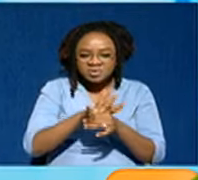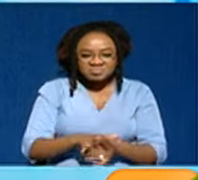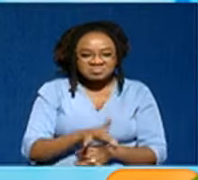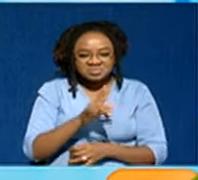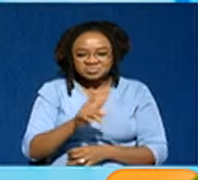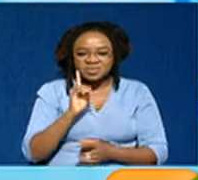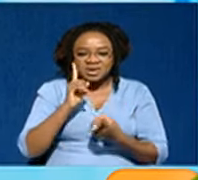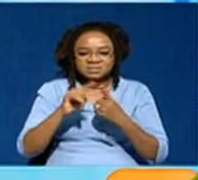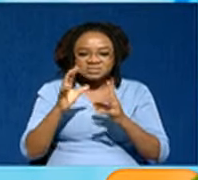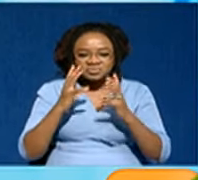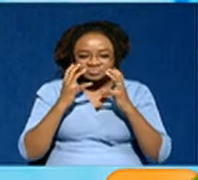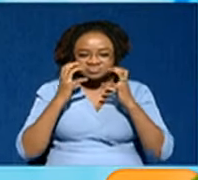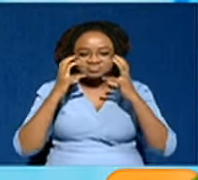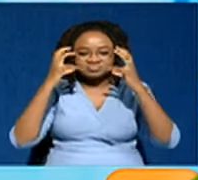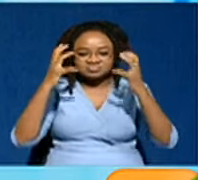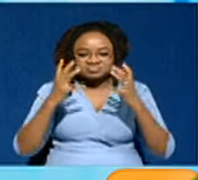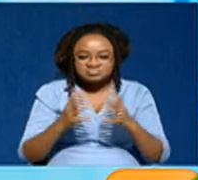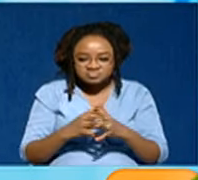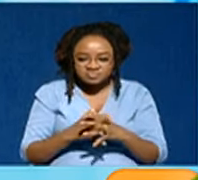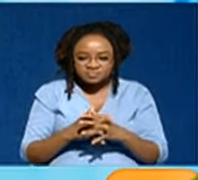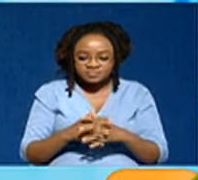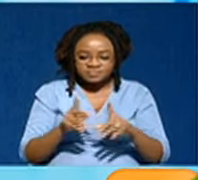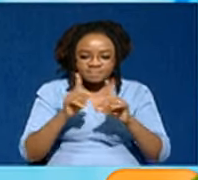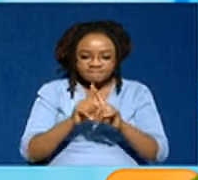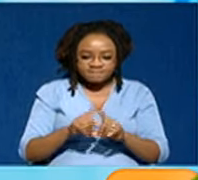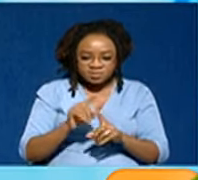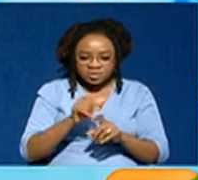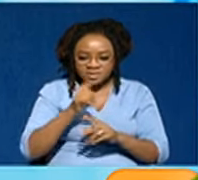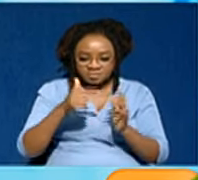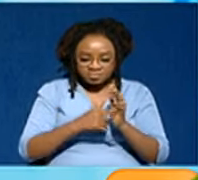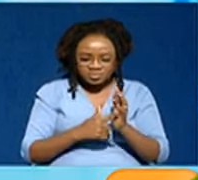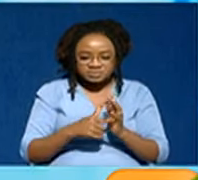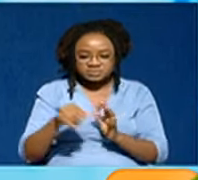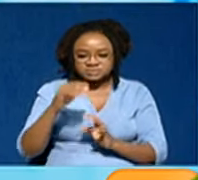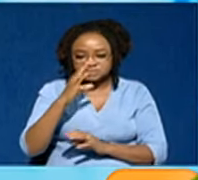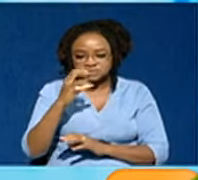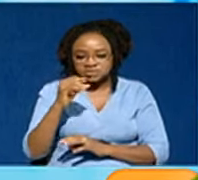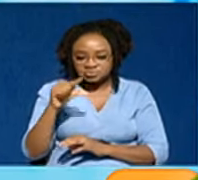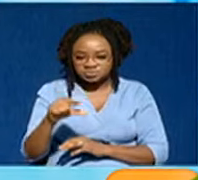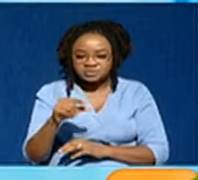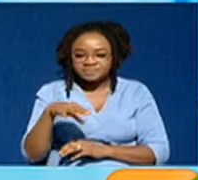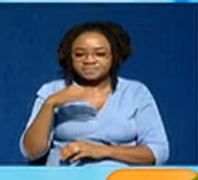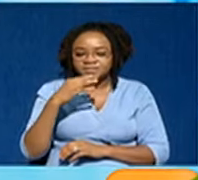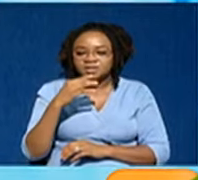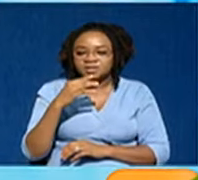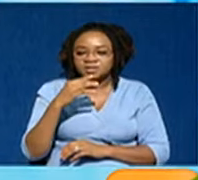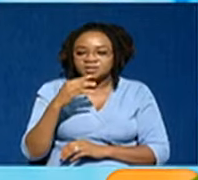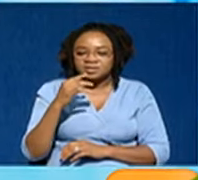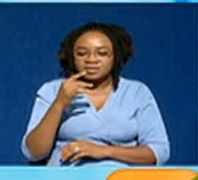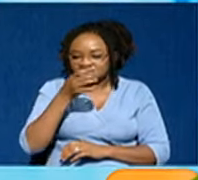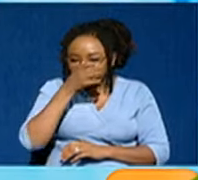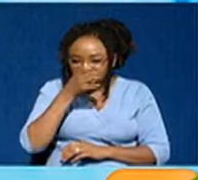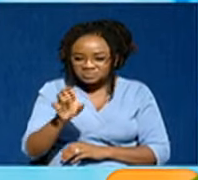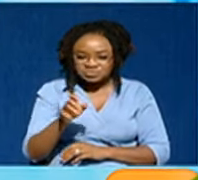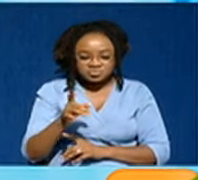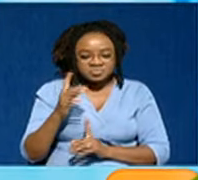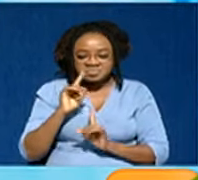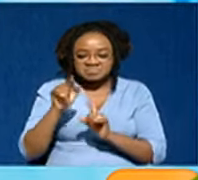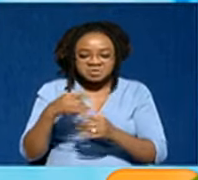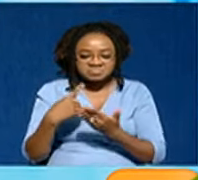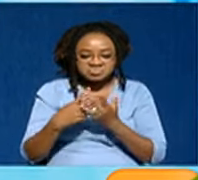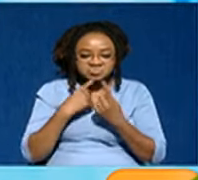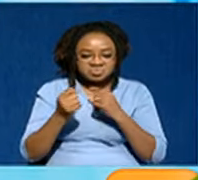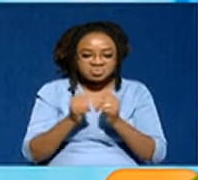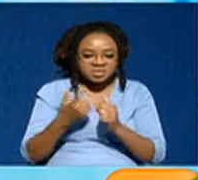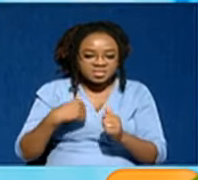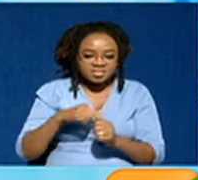you're frustrated. And then on the other side, the Council of Governors completely declined to come to the table.